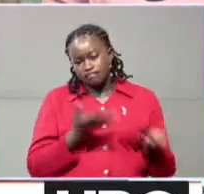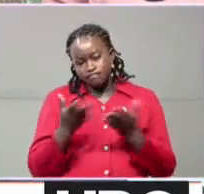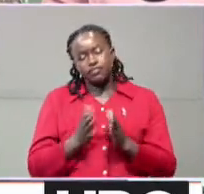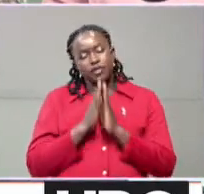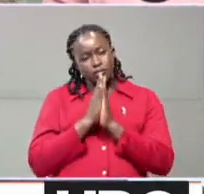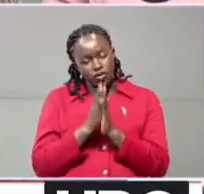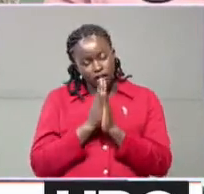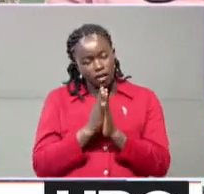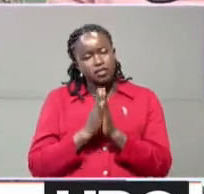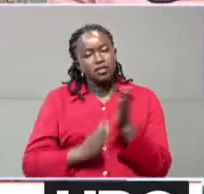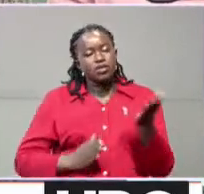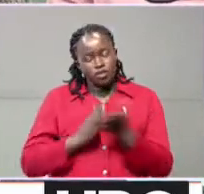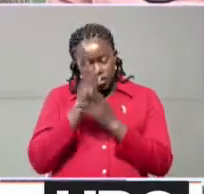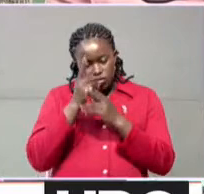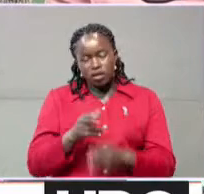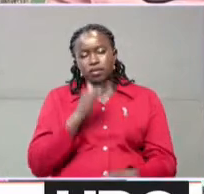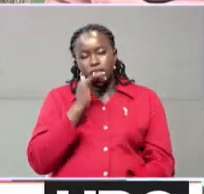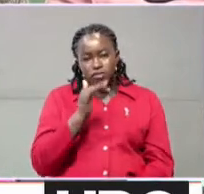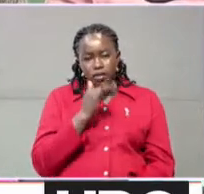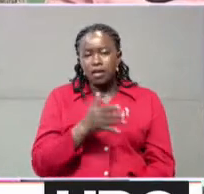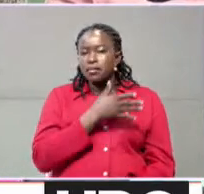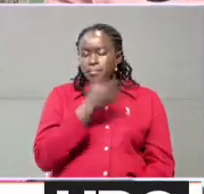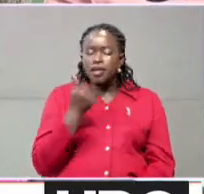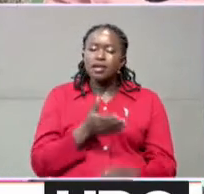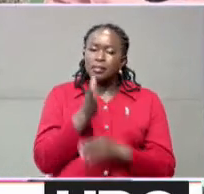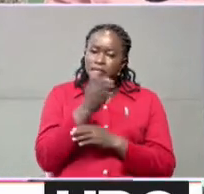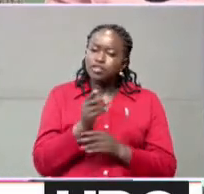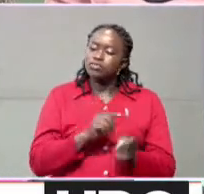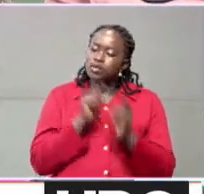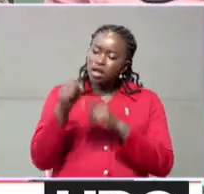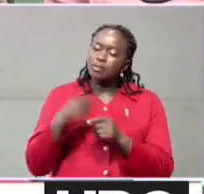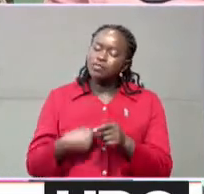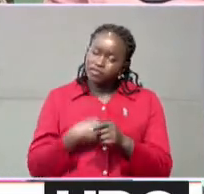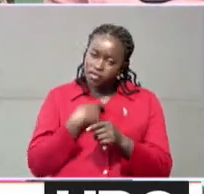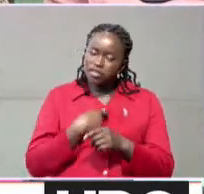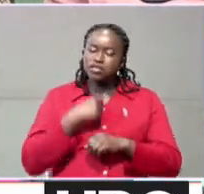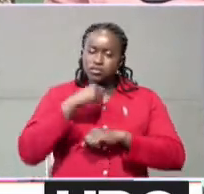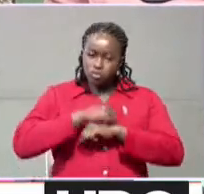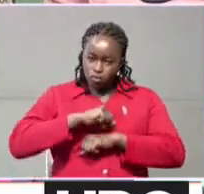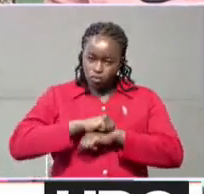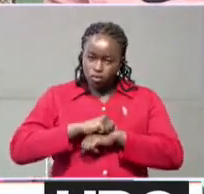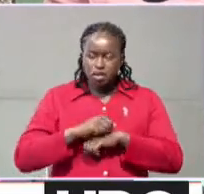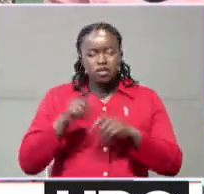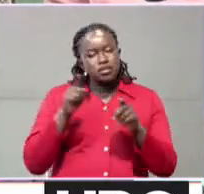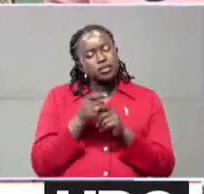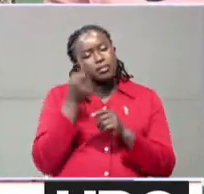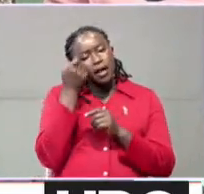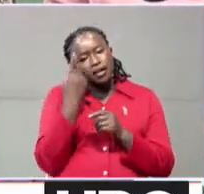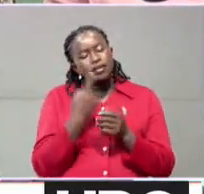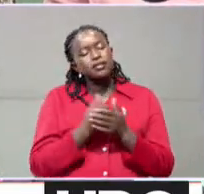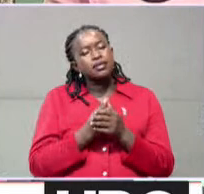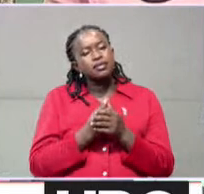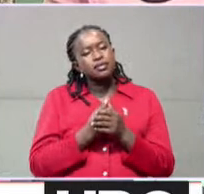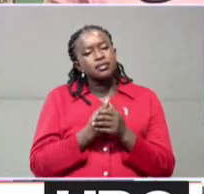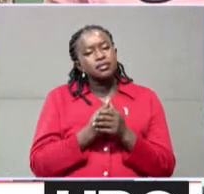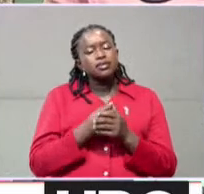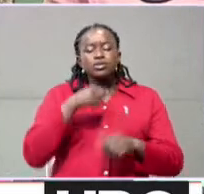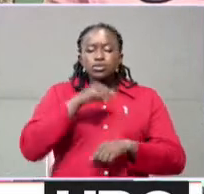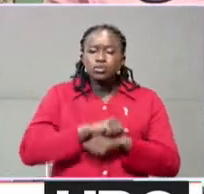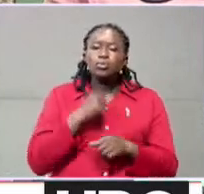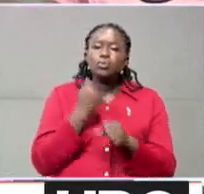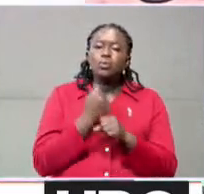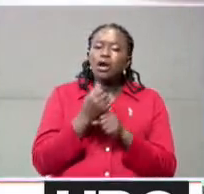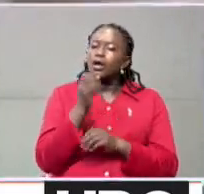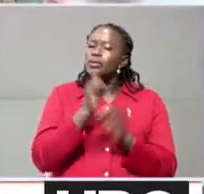speaker that the ministry pays a visit to this school and ascertain why the school is not yet